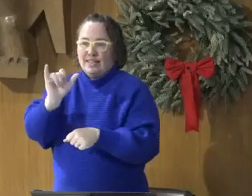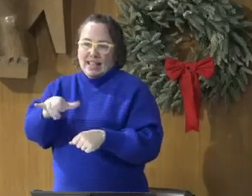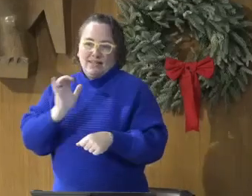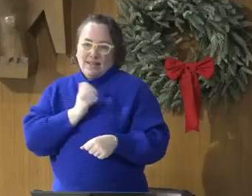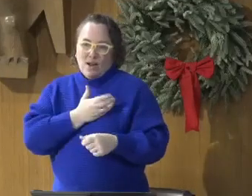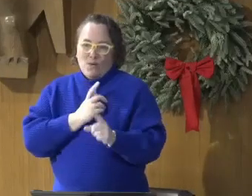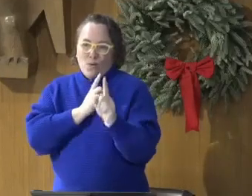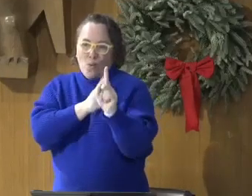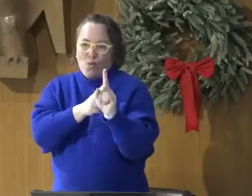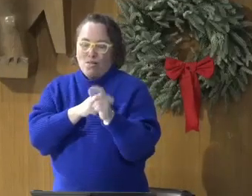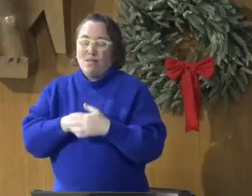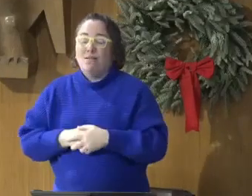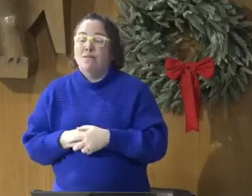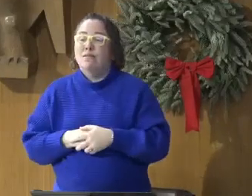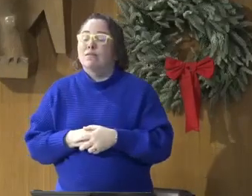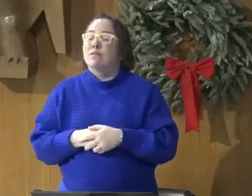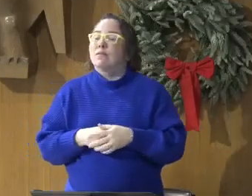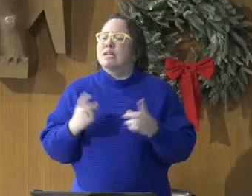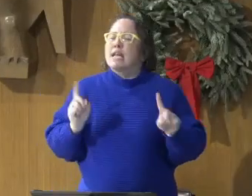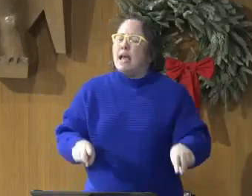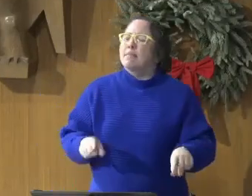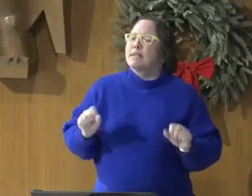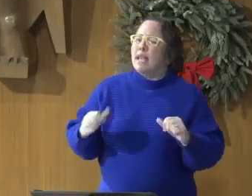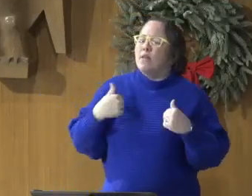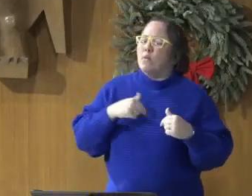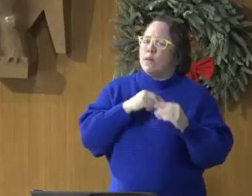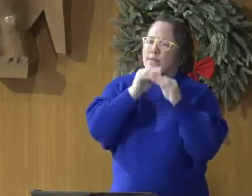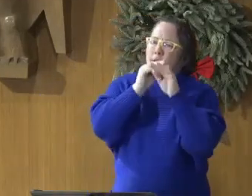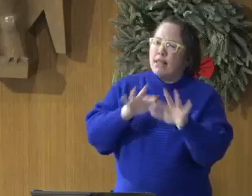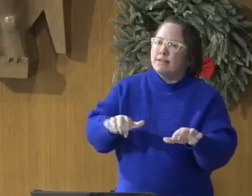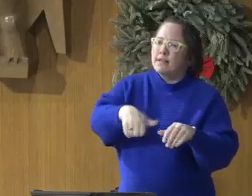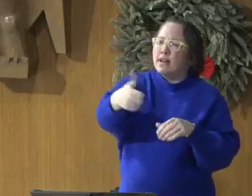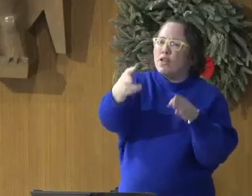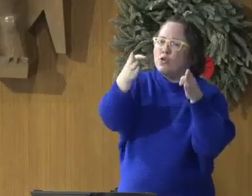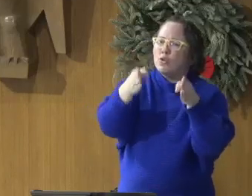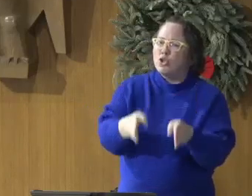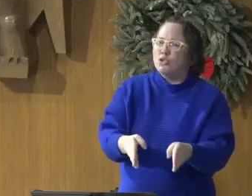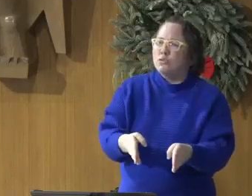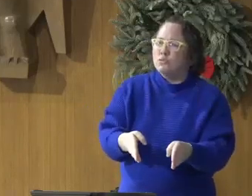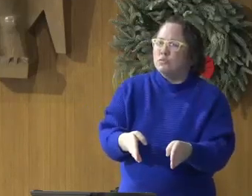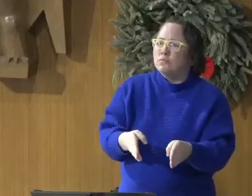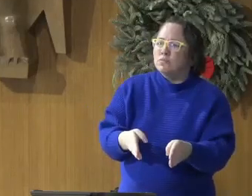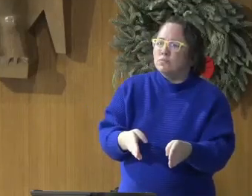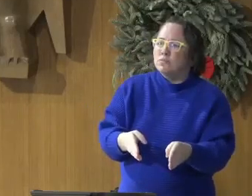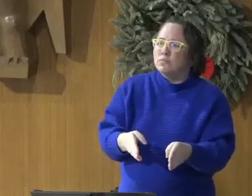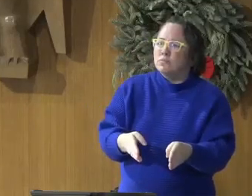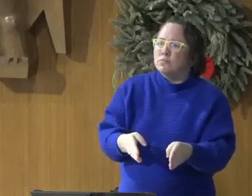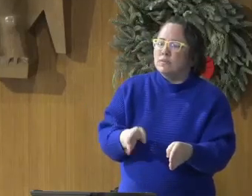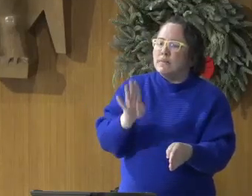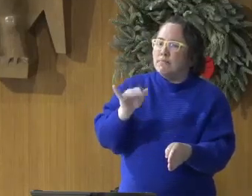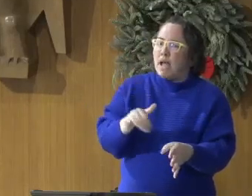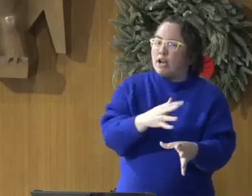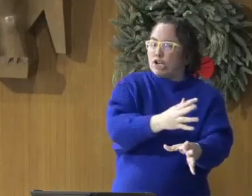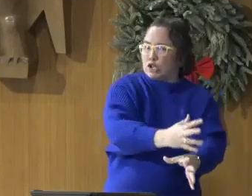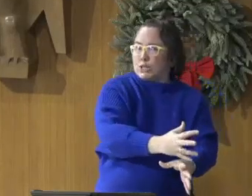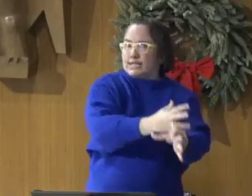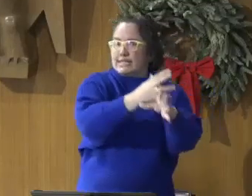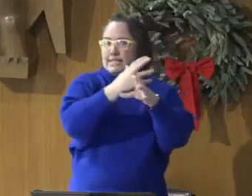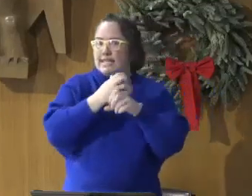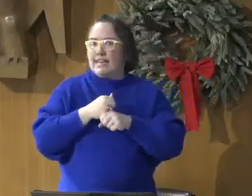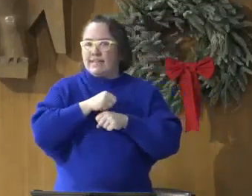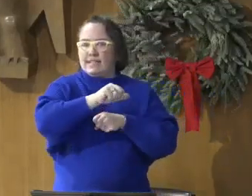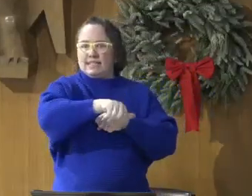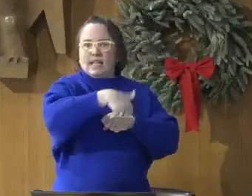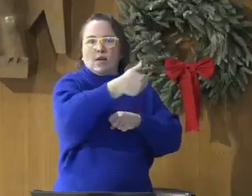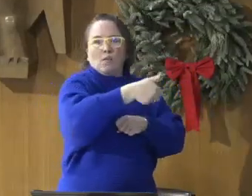Can we bless each other with the simple act of receiving a blessing? Yeah,